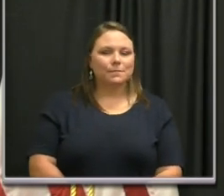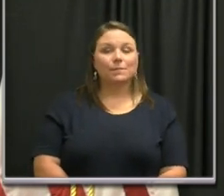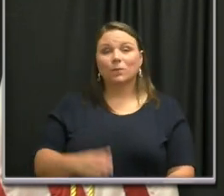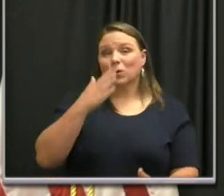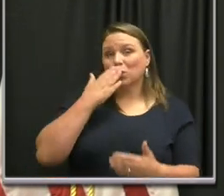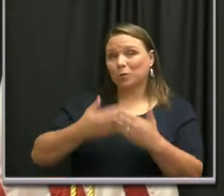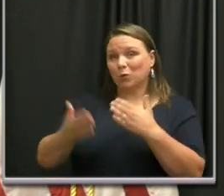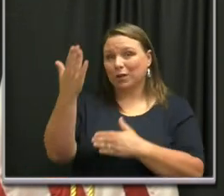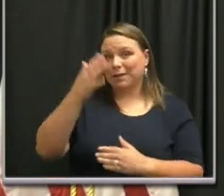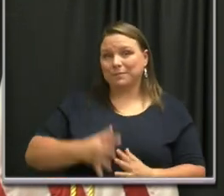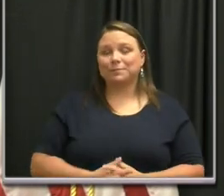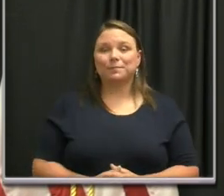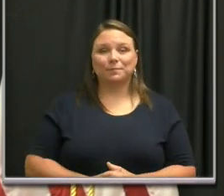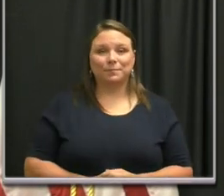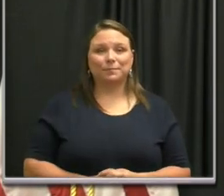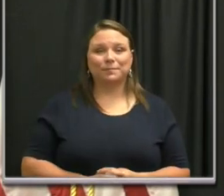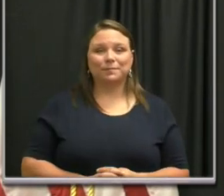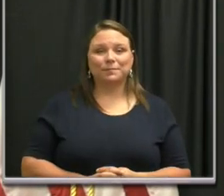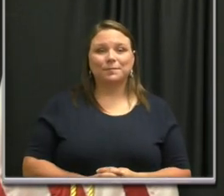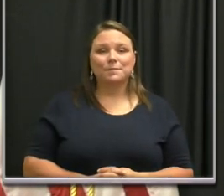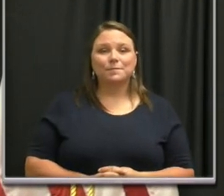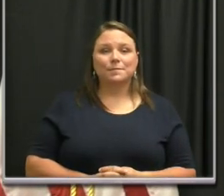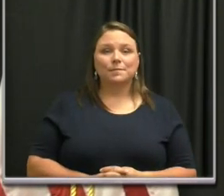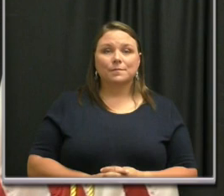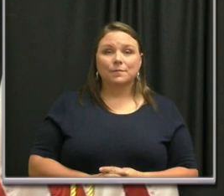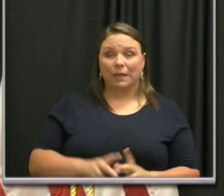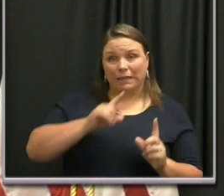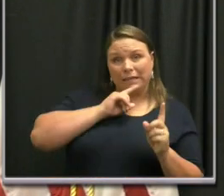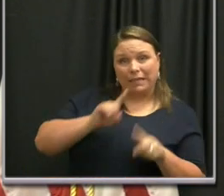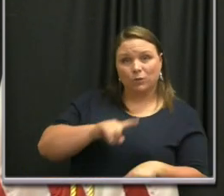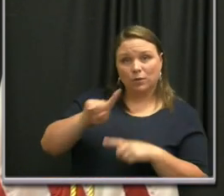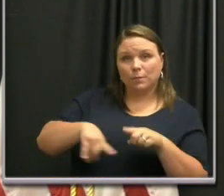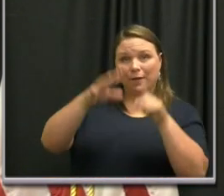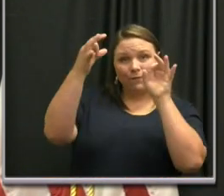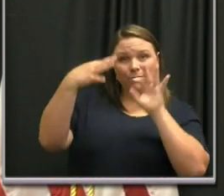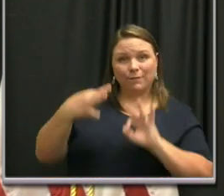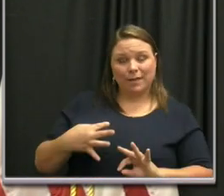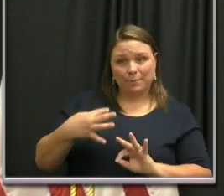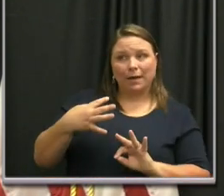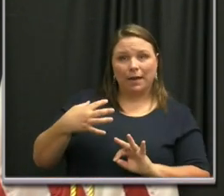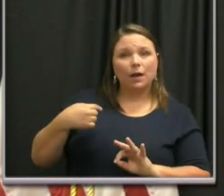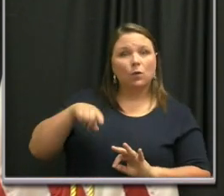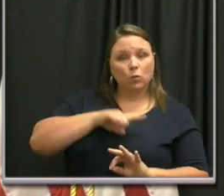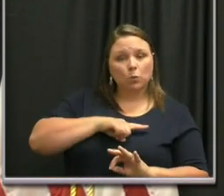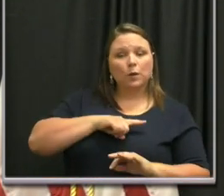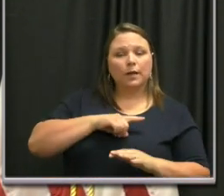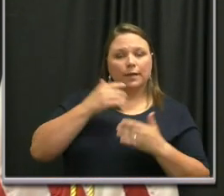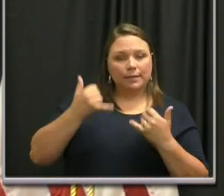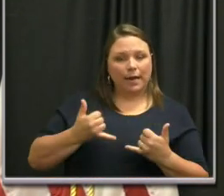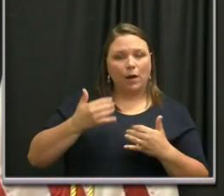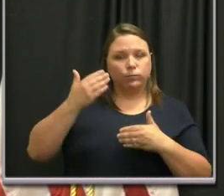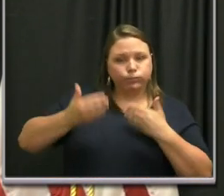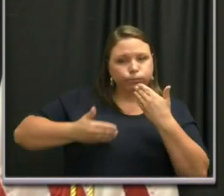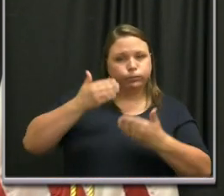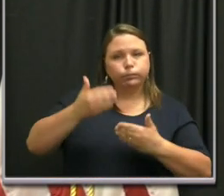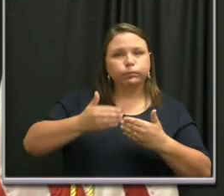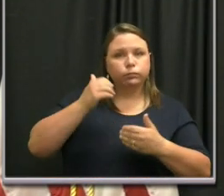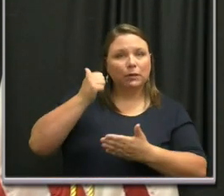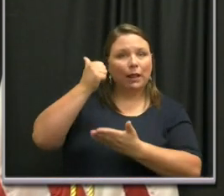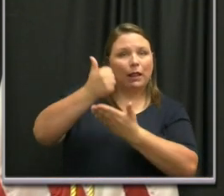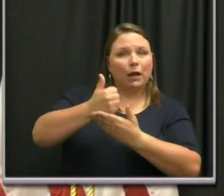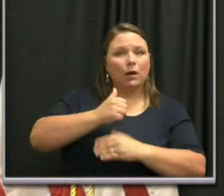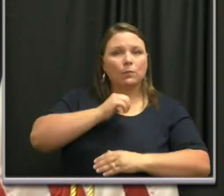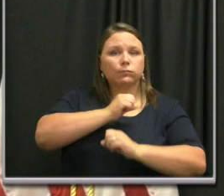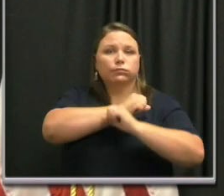Good morning. In response to the feedback we've received, we are taking steps to safeguard